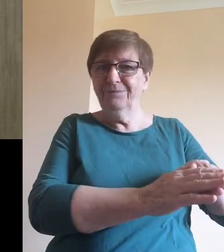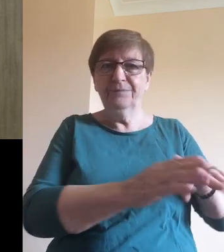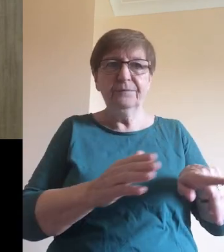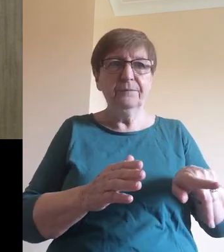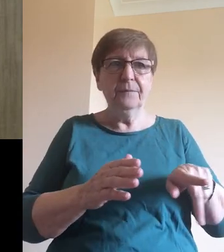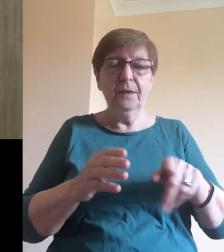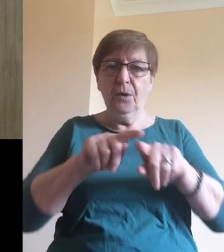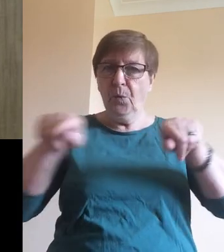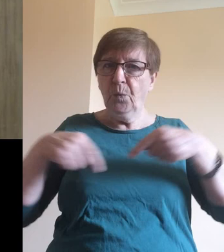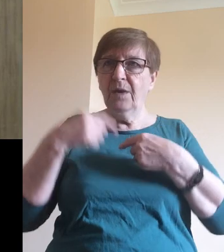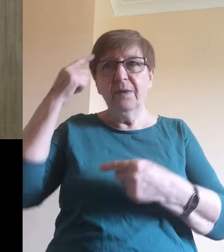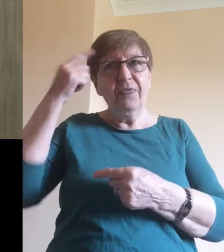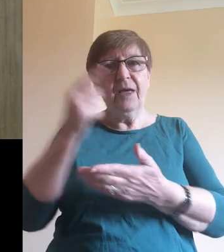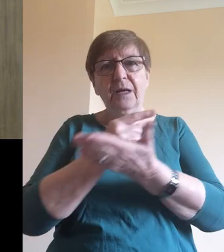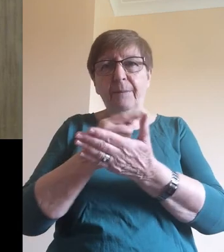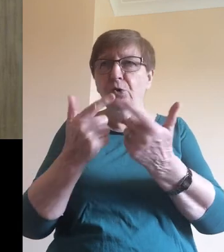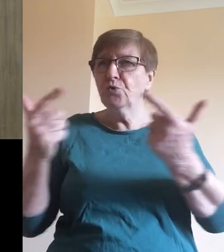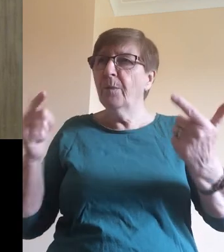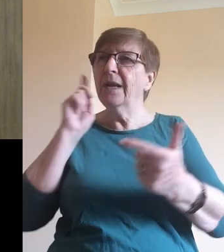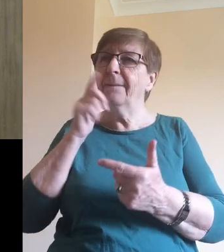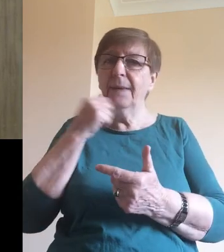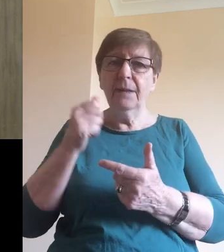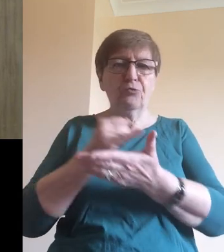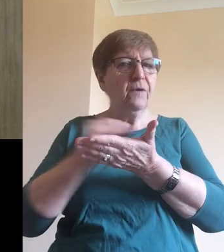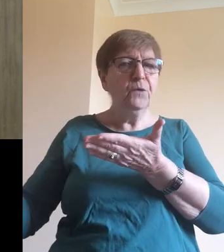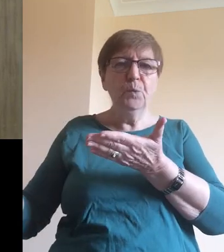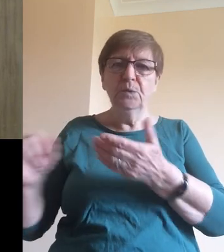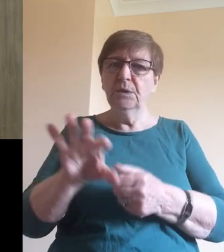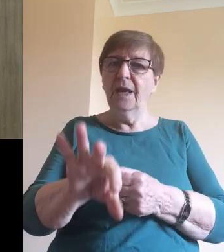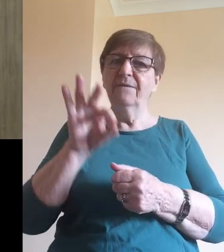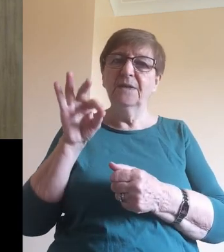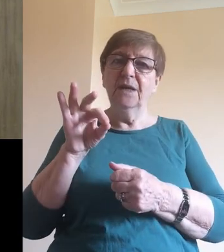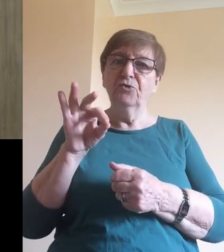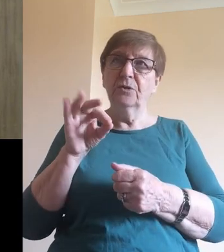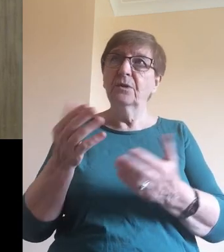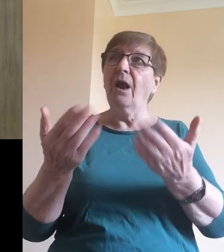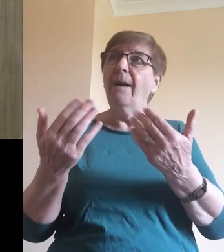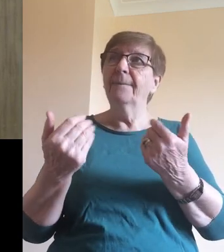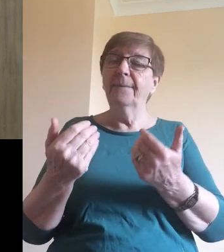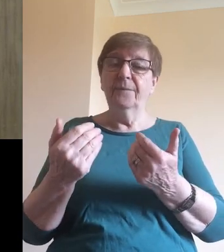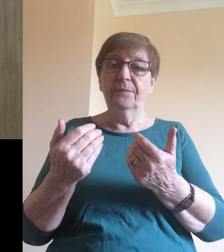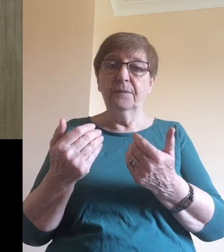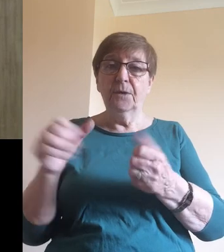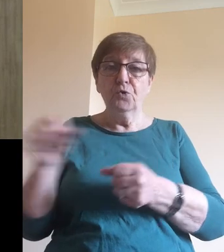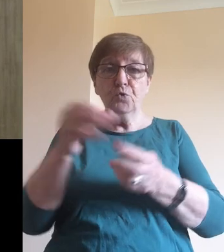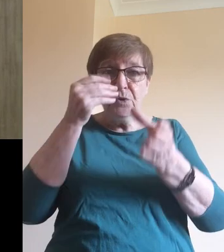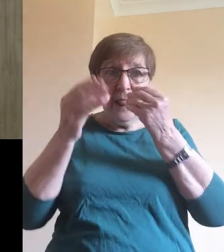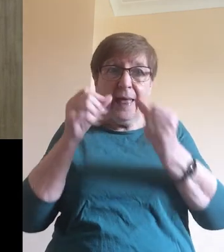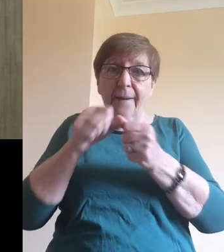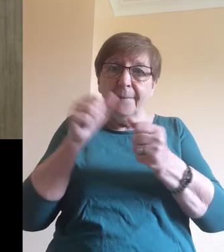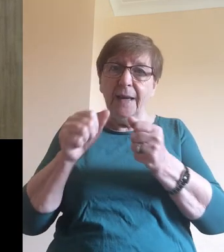Been overtaken as so many people have refused the invitation to come. And we should learn better how